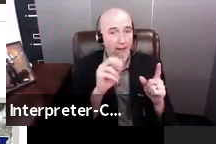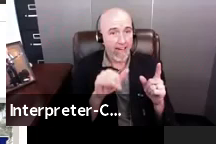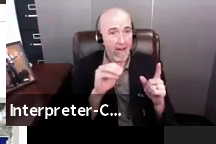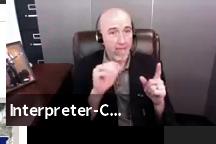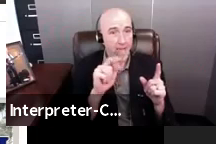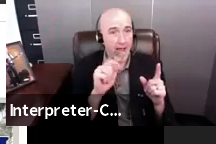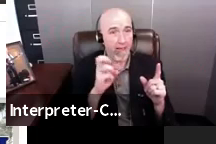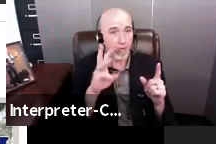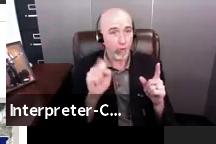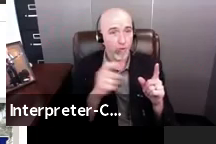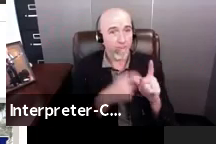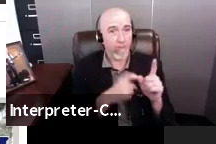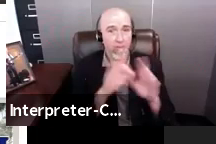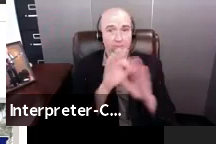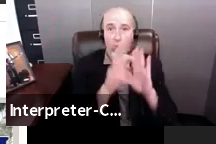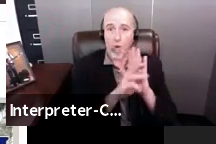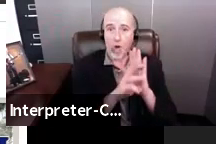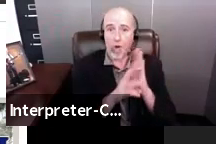the city of Fort Worth.